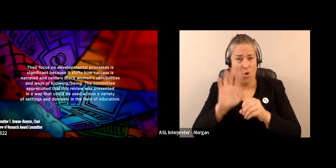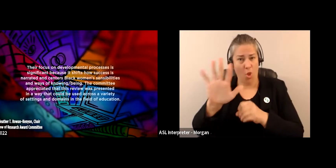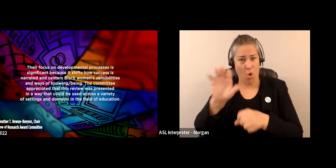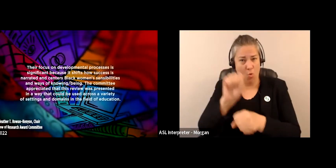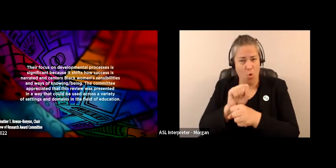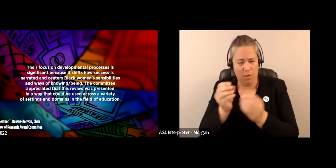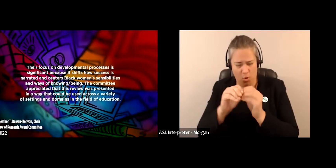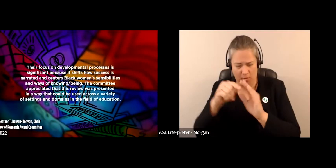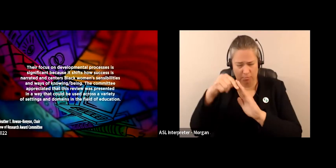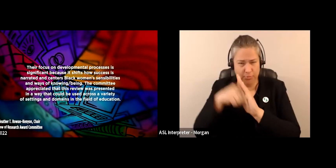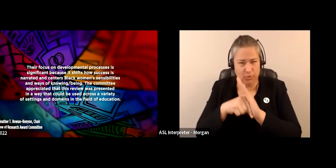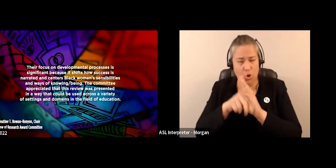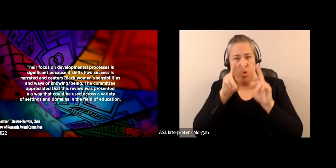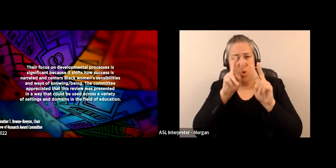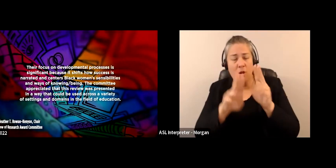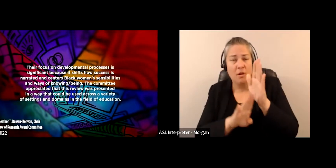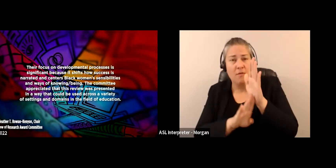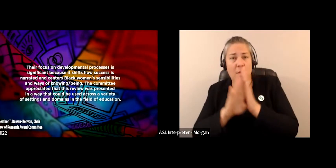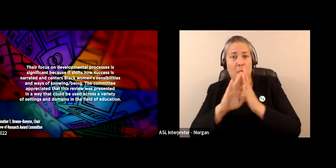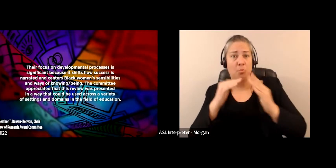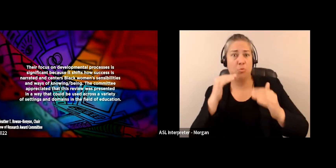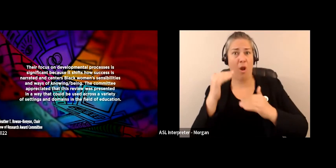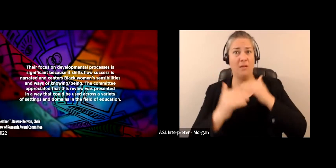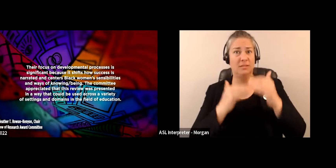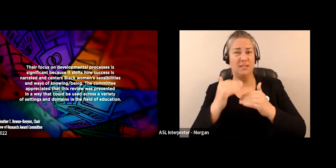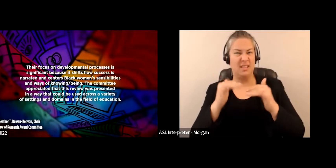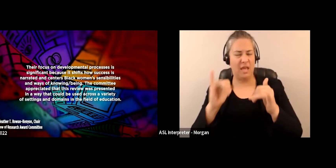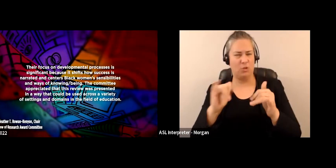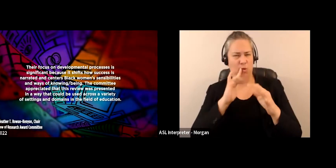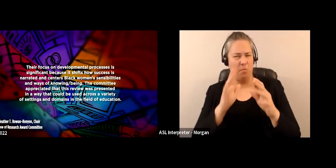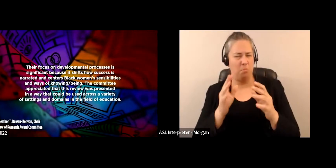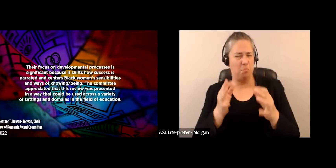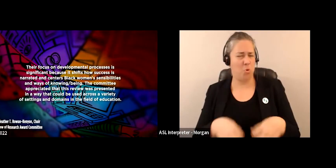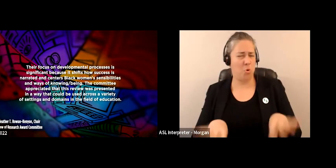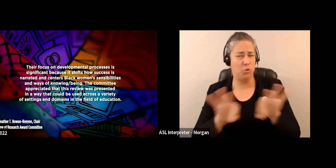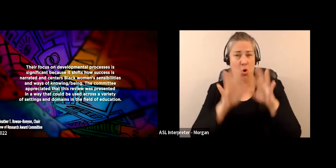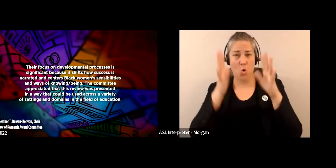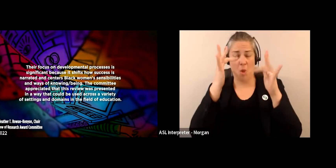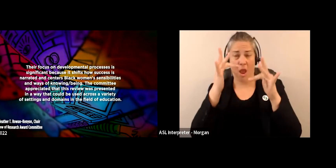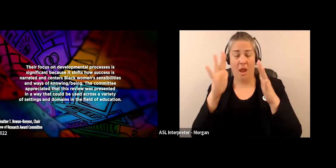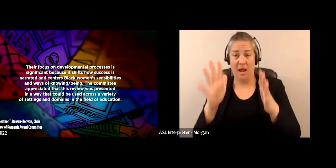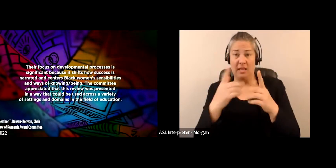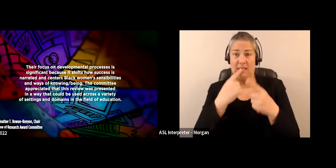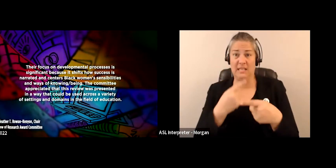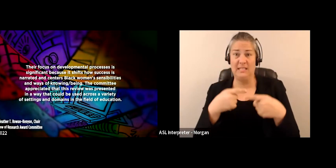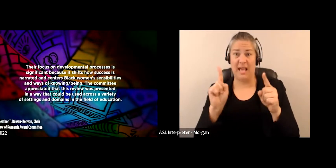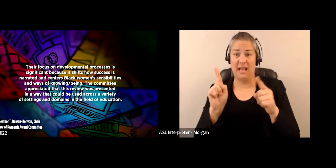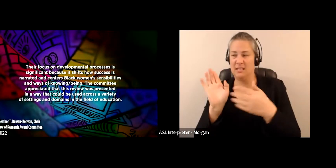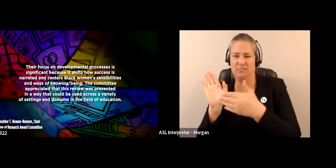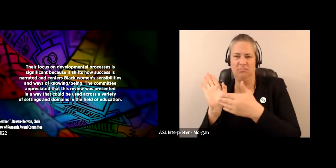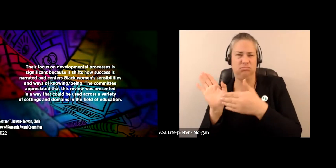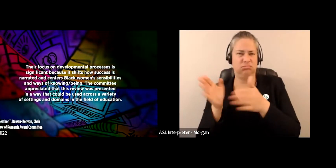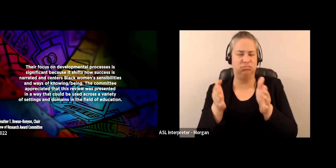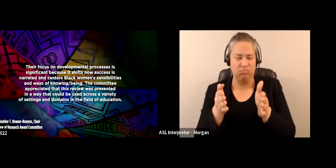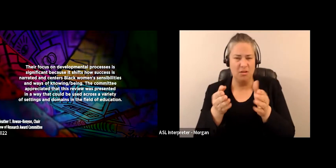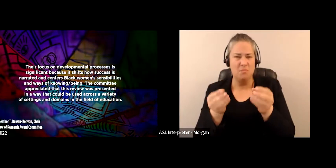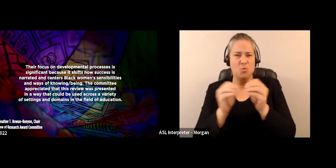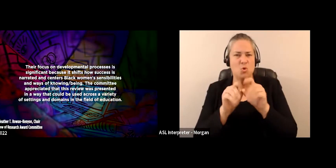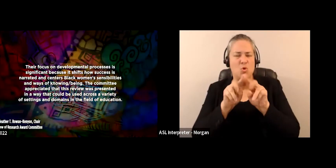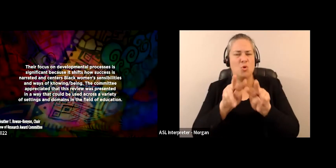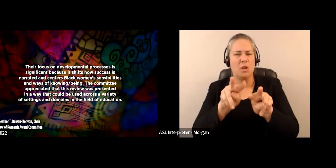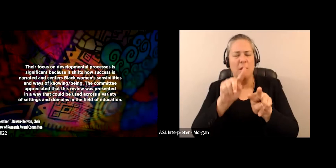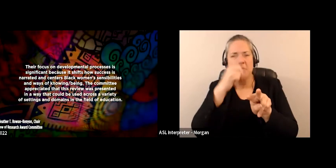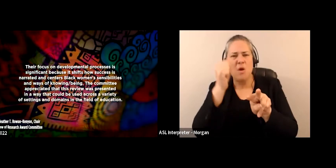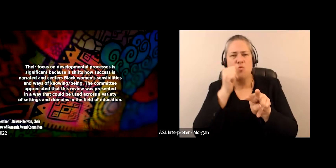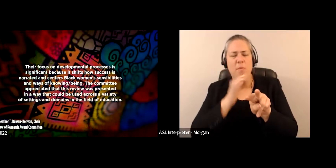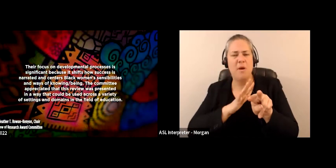on developmental processes is significant because it shifts how success is narrated and centers Black women's sensibilities and ways